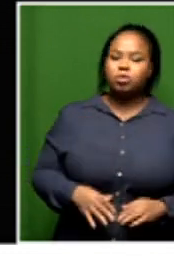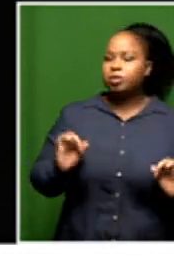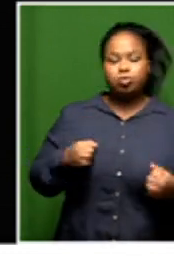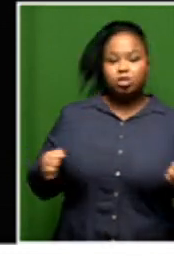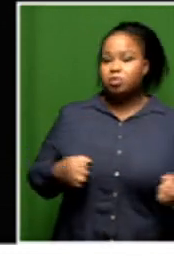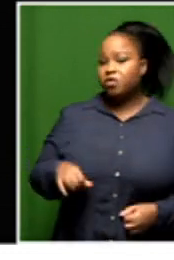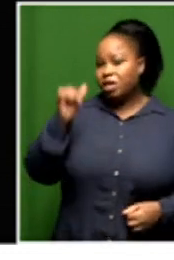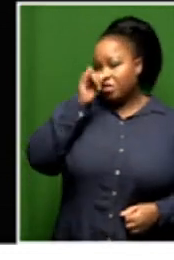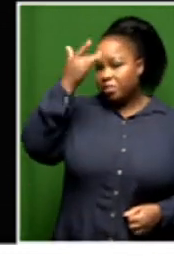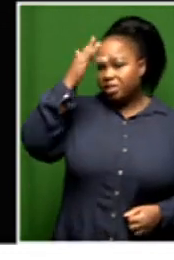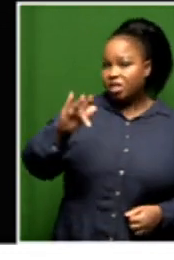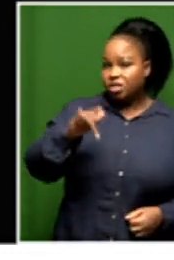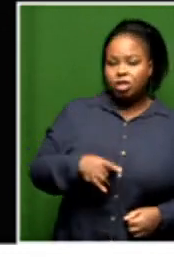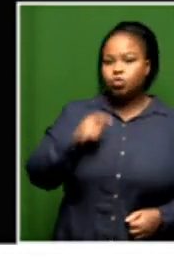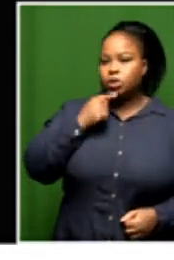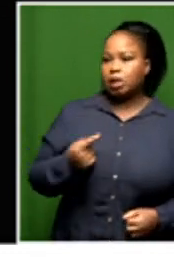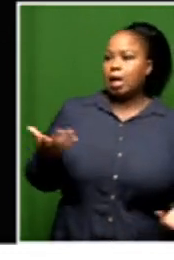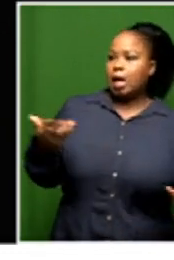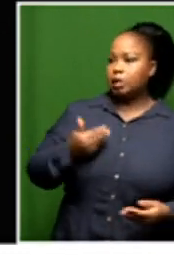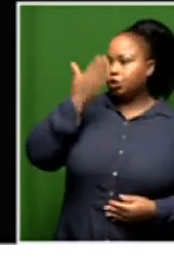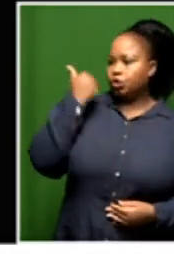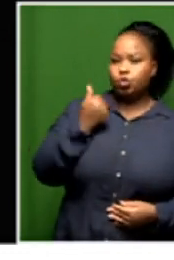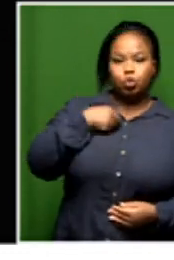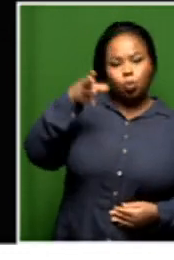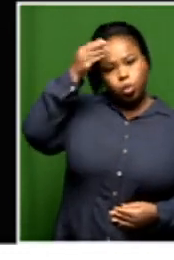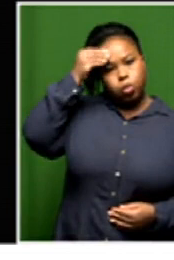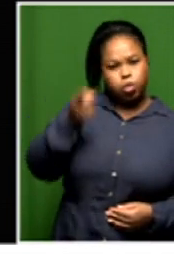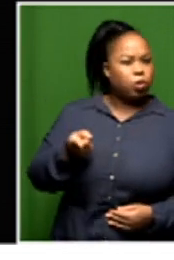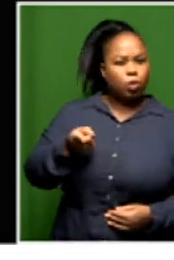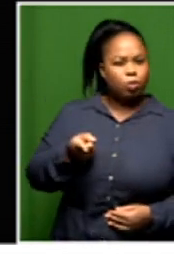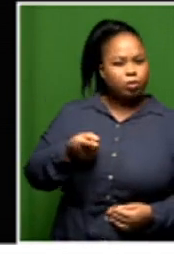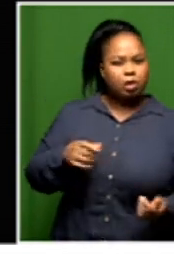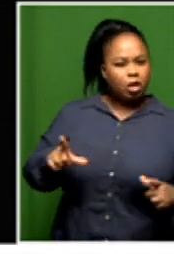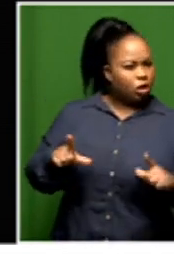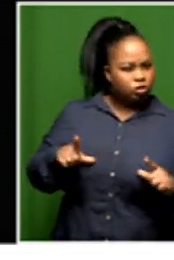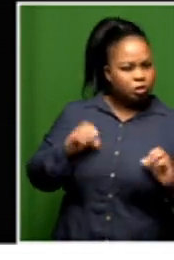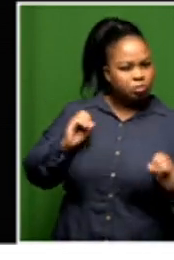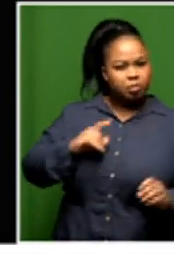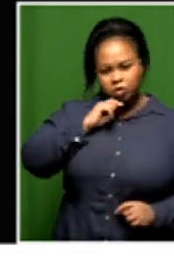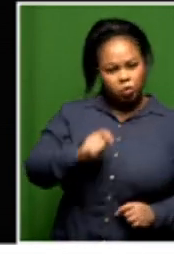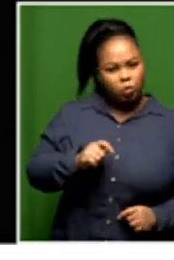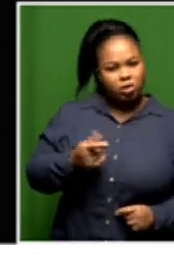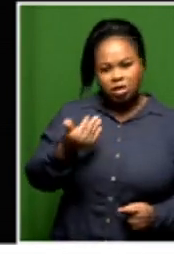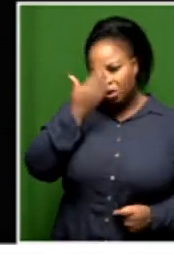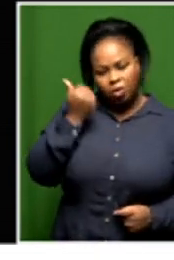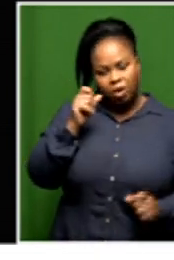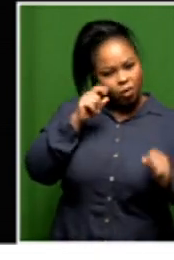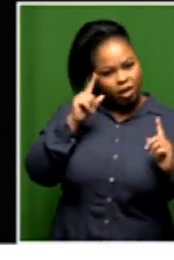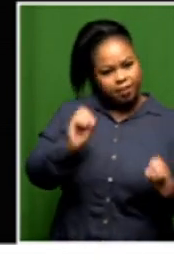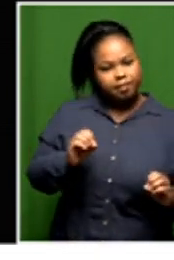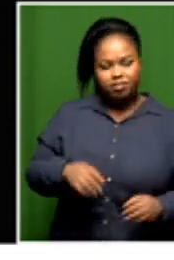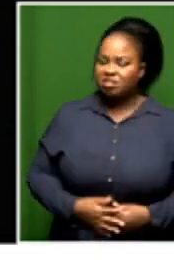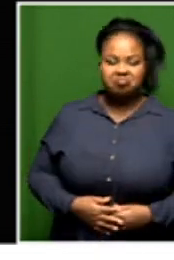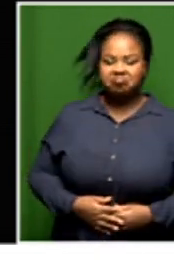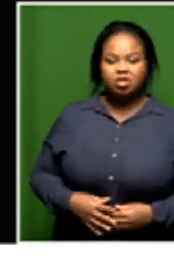for the crime intelligence or the intelligence fraternity not to have been aware of what was going on. So they either did